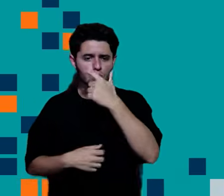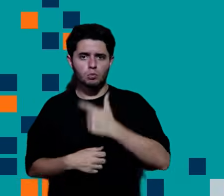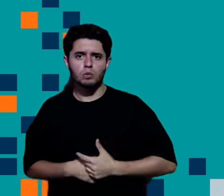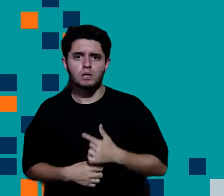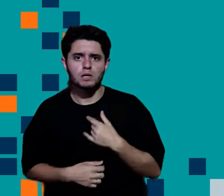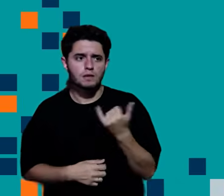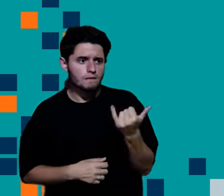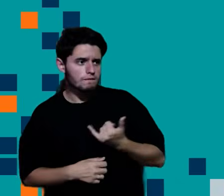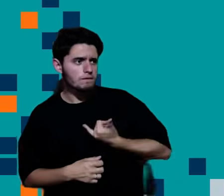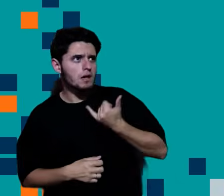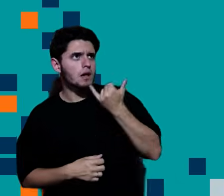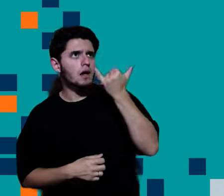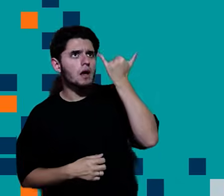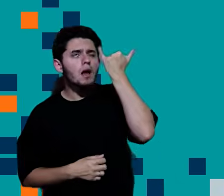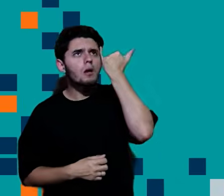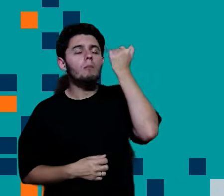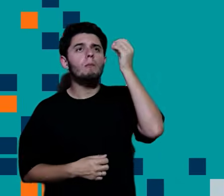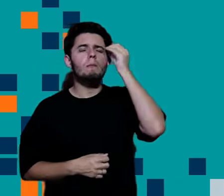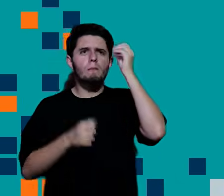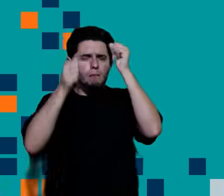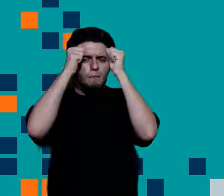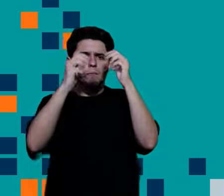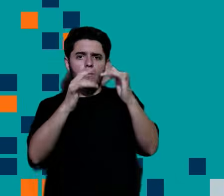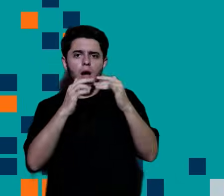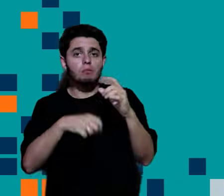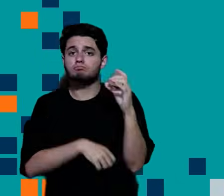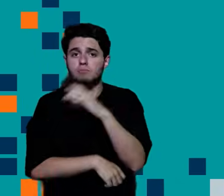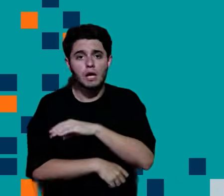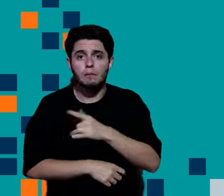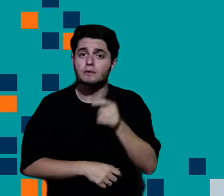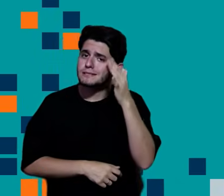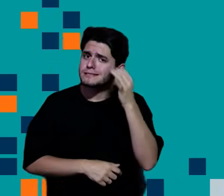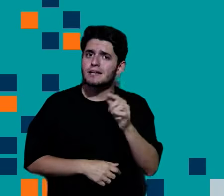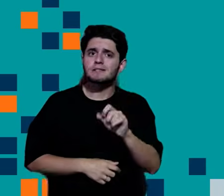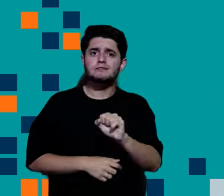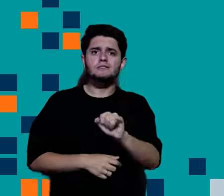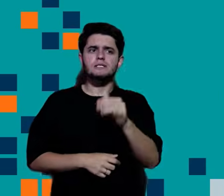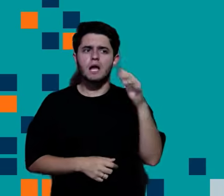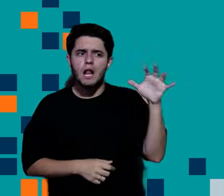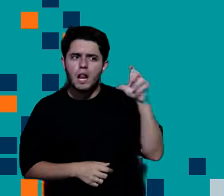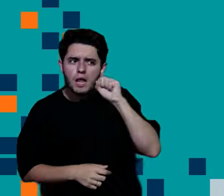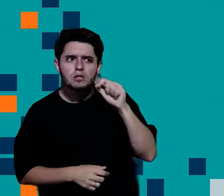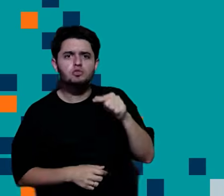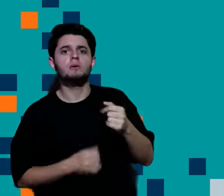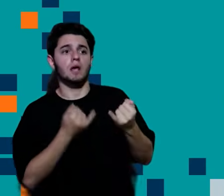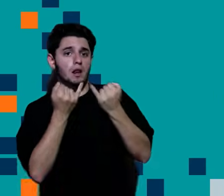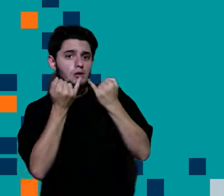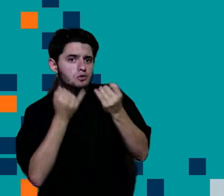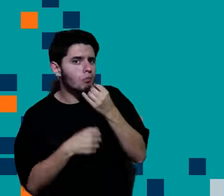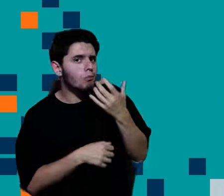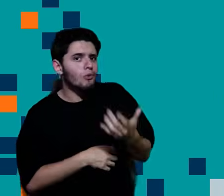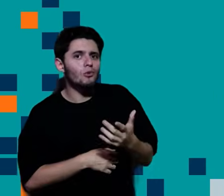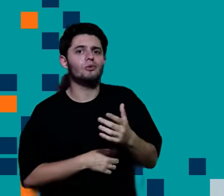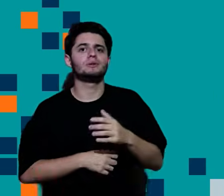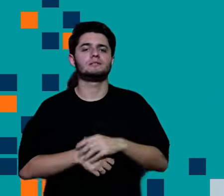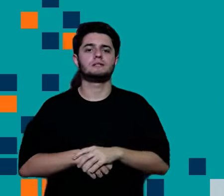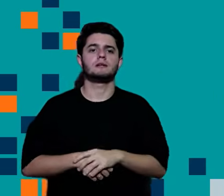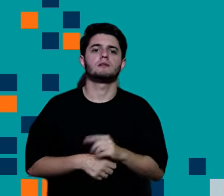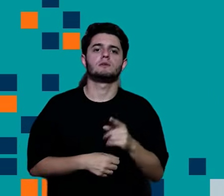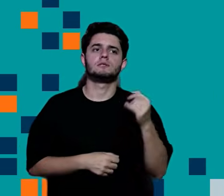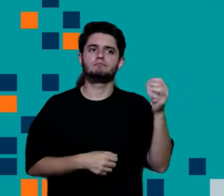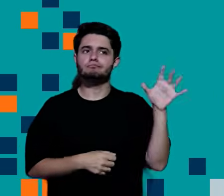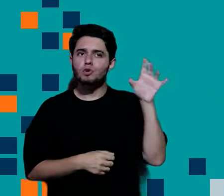tell your mind that you better move very quickly. But you know, when you listen to some great music, you go to a concert, you hear